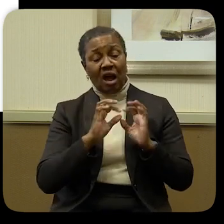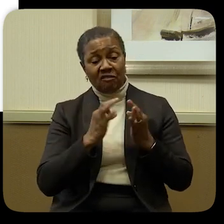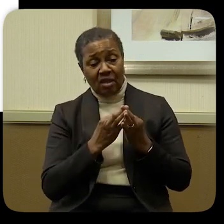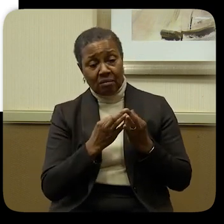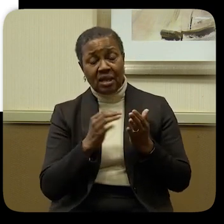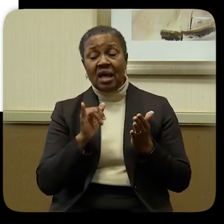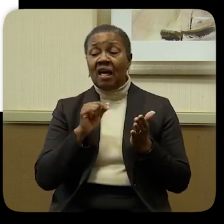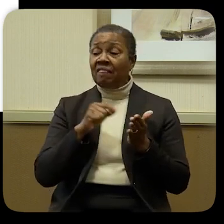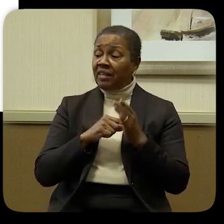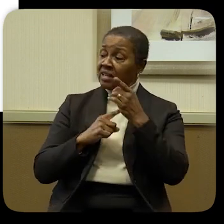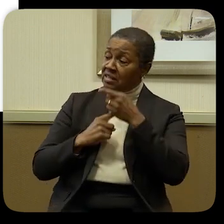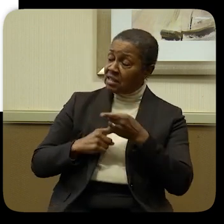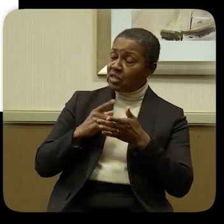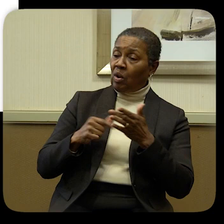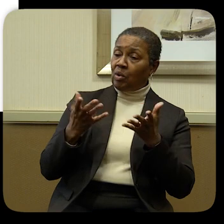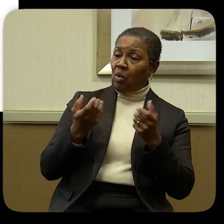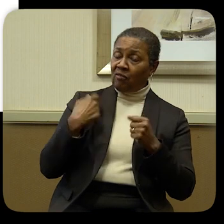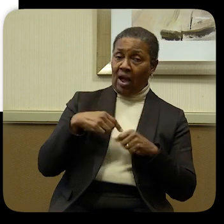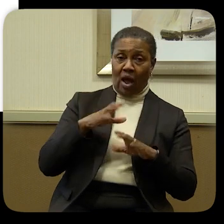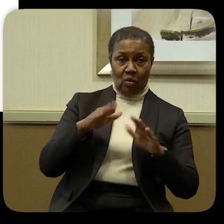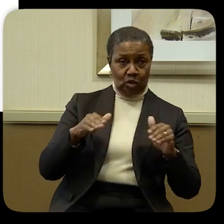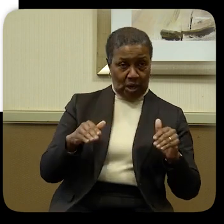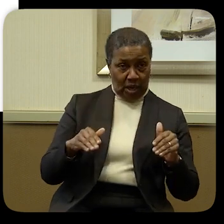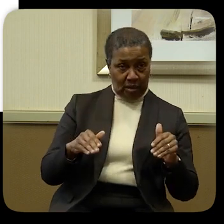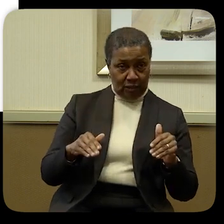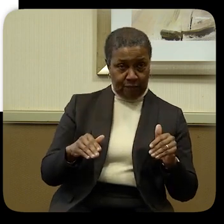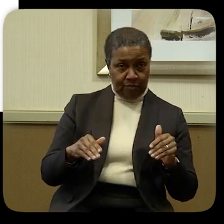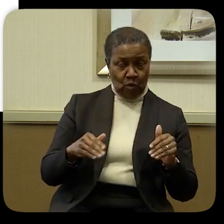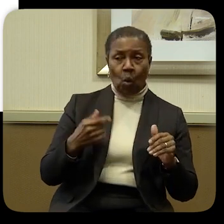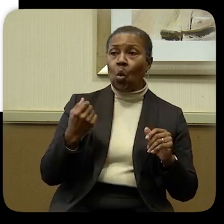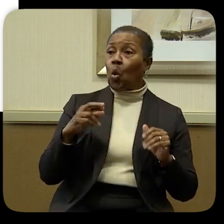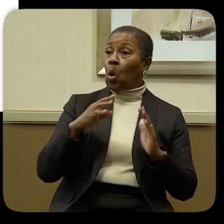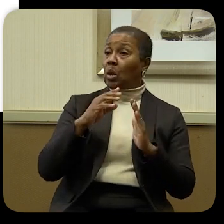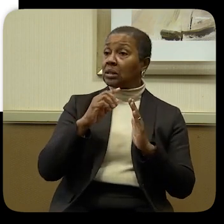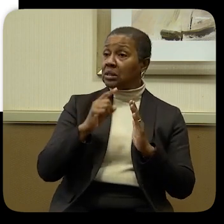our kid. Or sometimes we'll fill that out together.